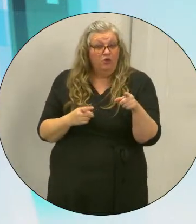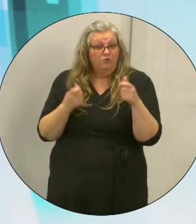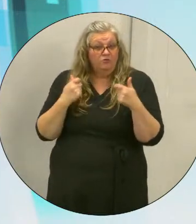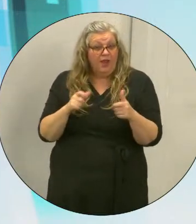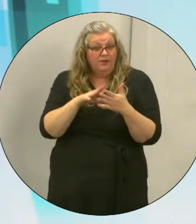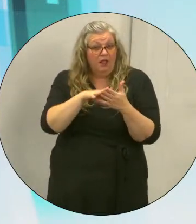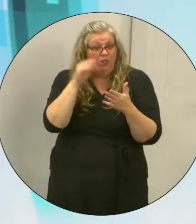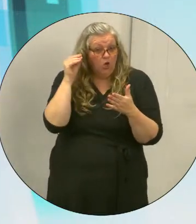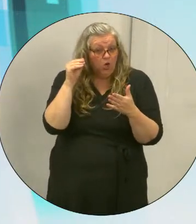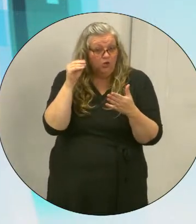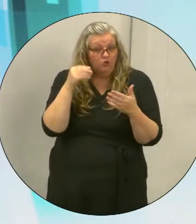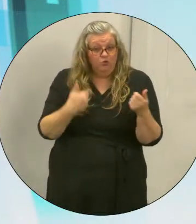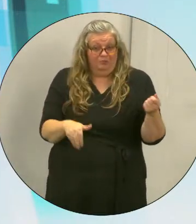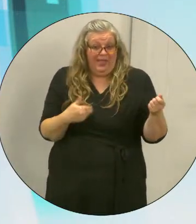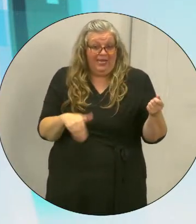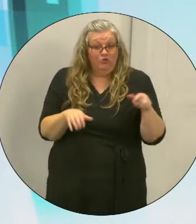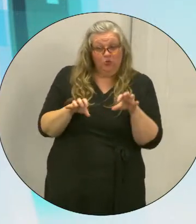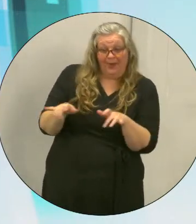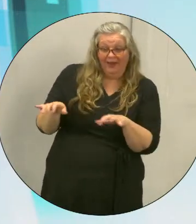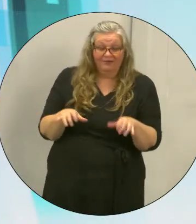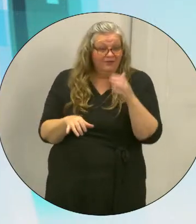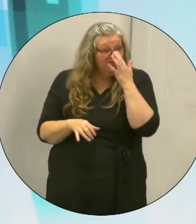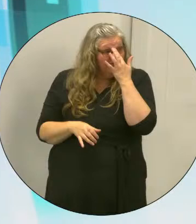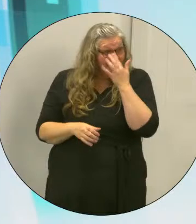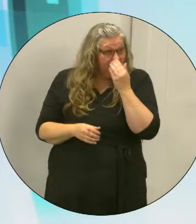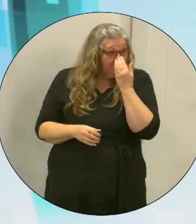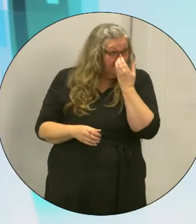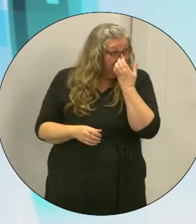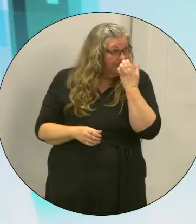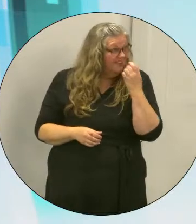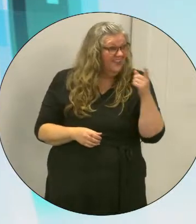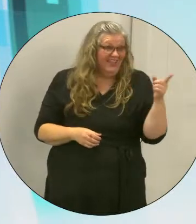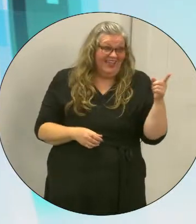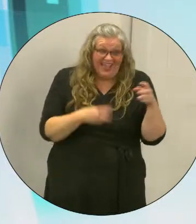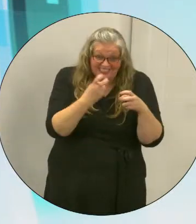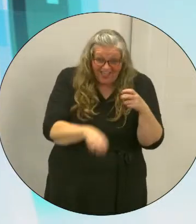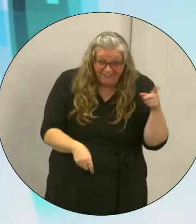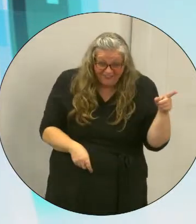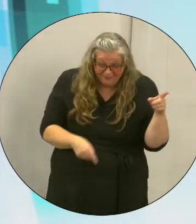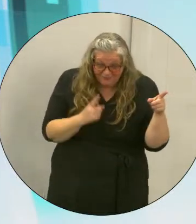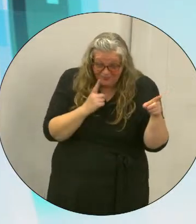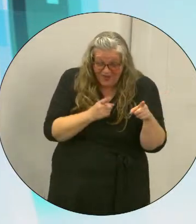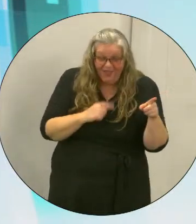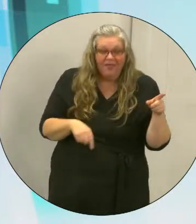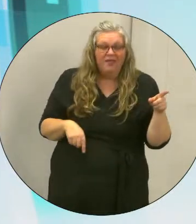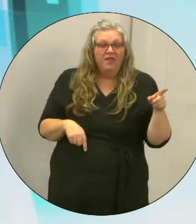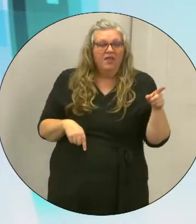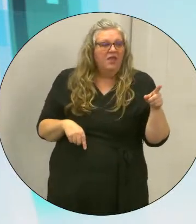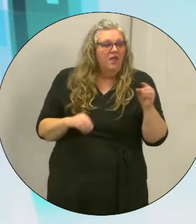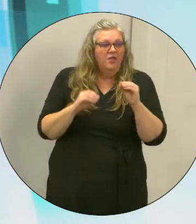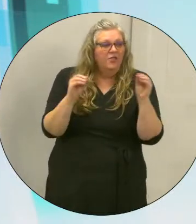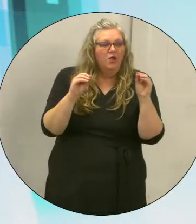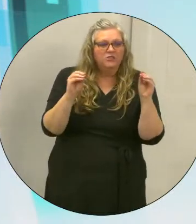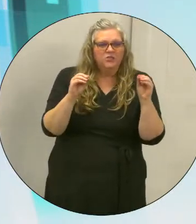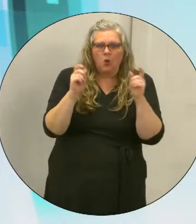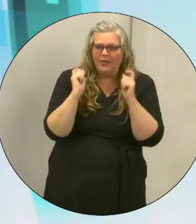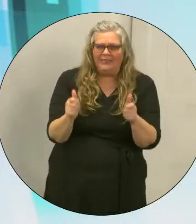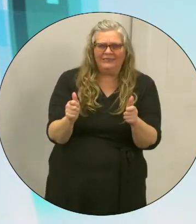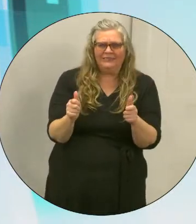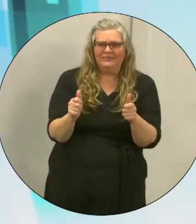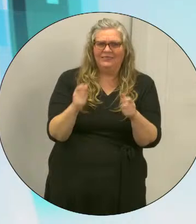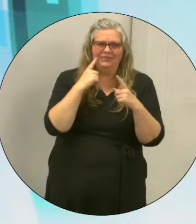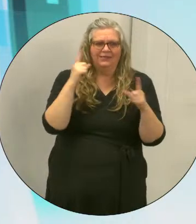learn an instrument? Anybody? Yes, no? Well, it's hard, ain't it? And there's no instant gratification in it. It